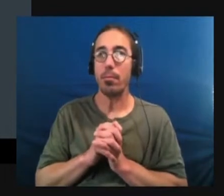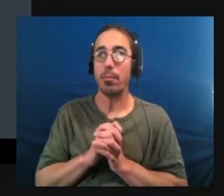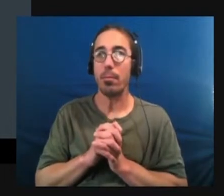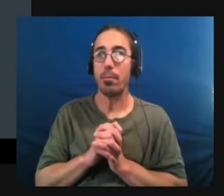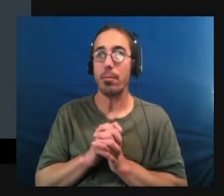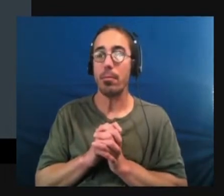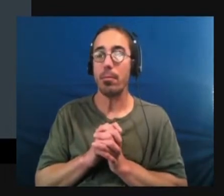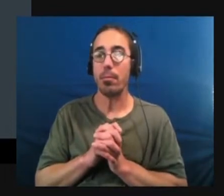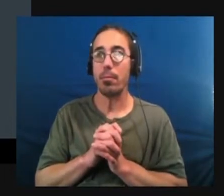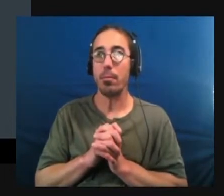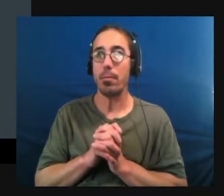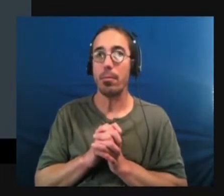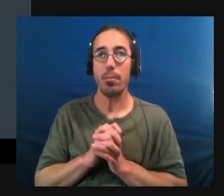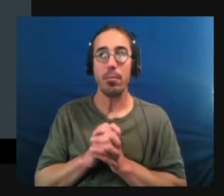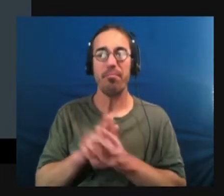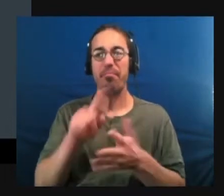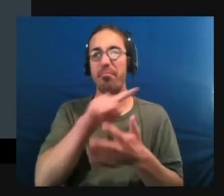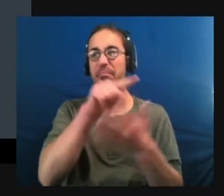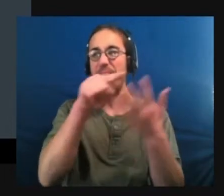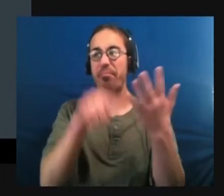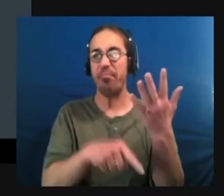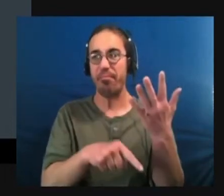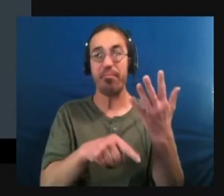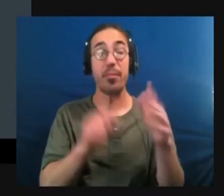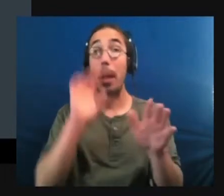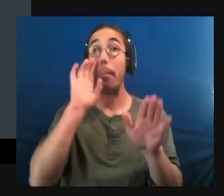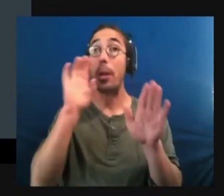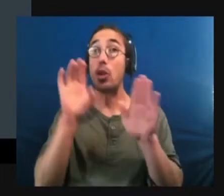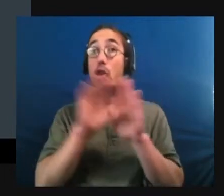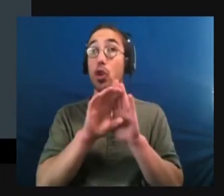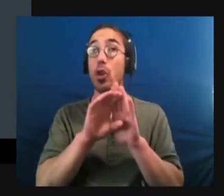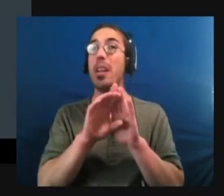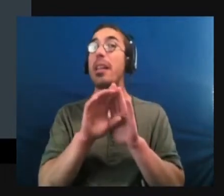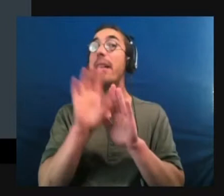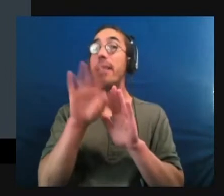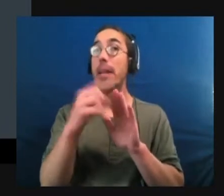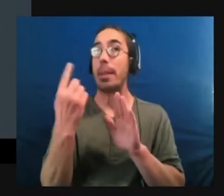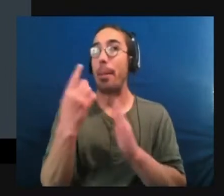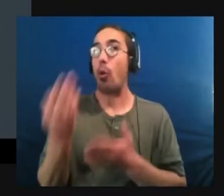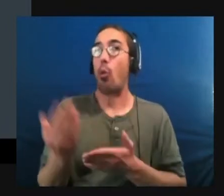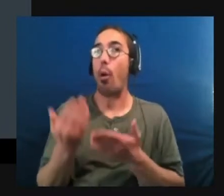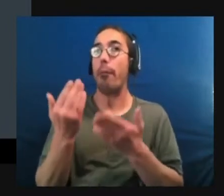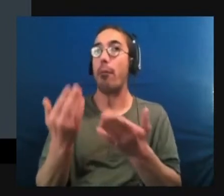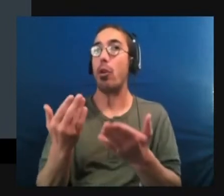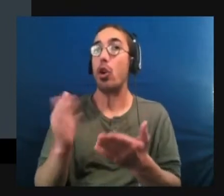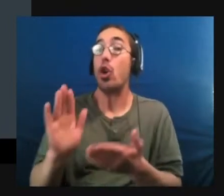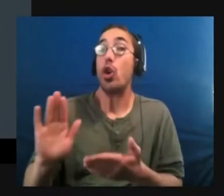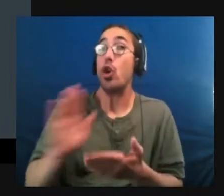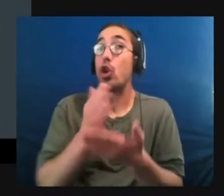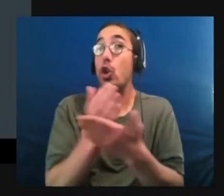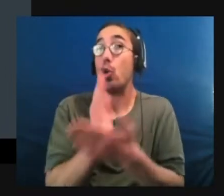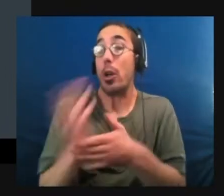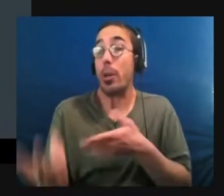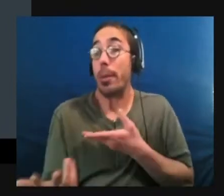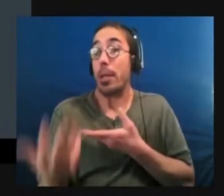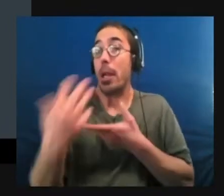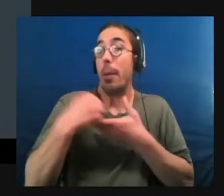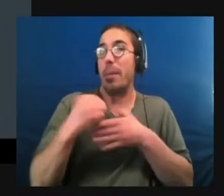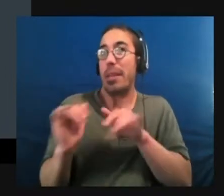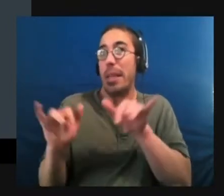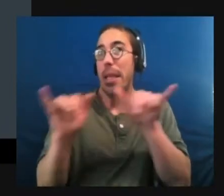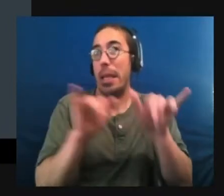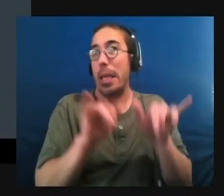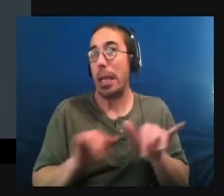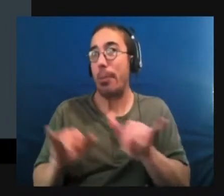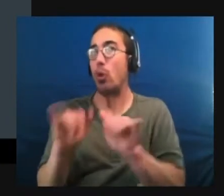are also something that I would offer to you because you have a right to be here authentically as you are.